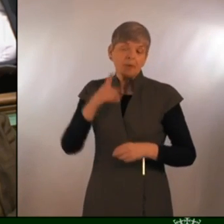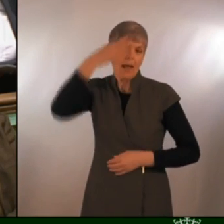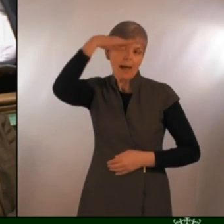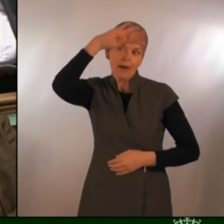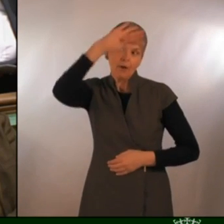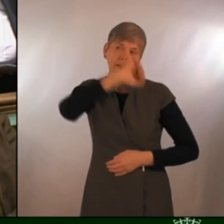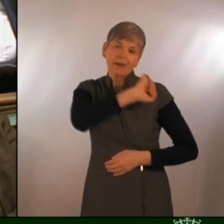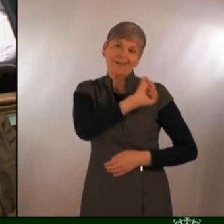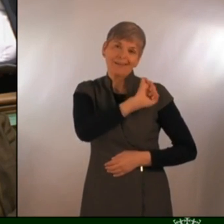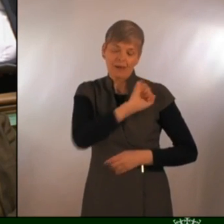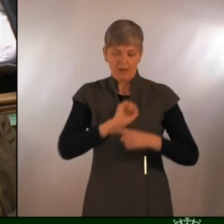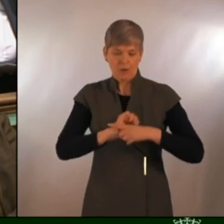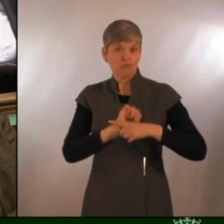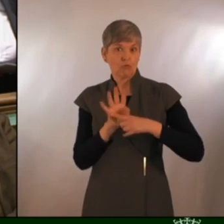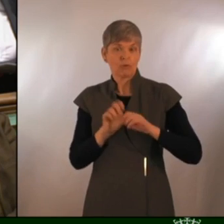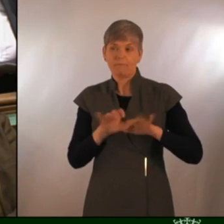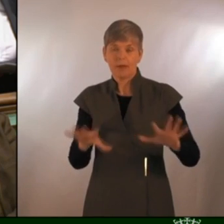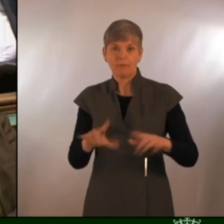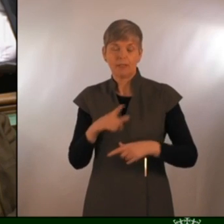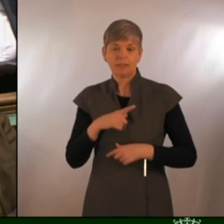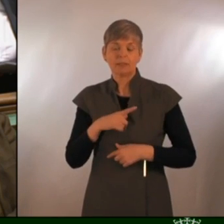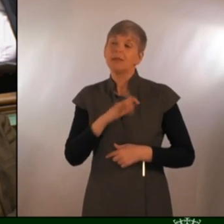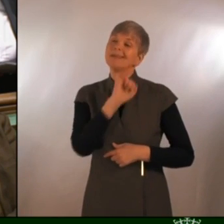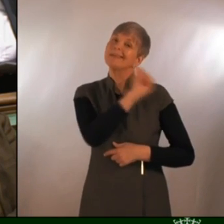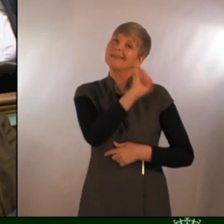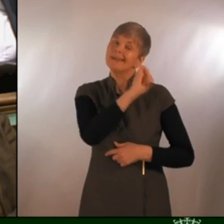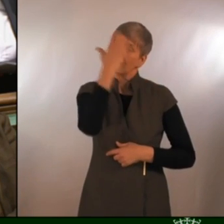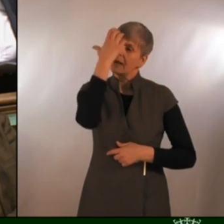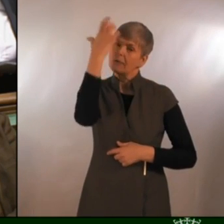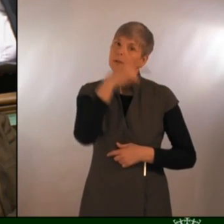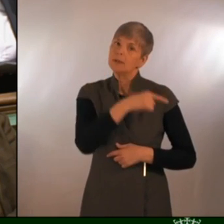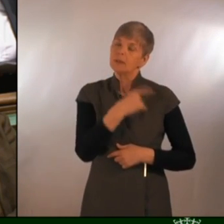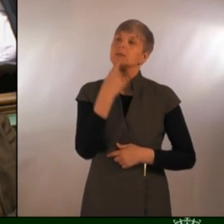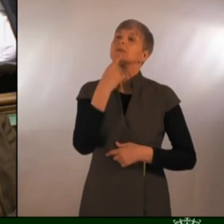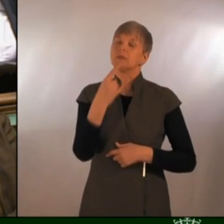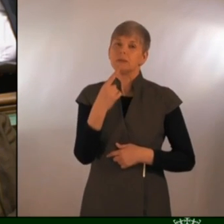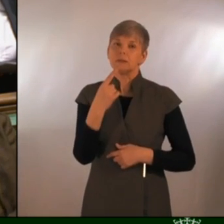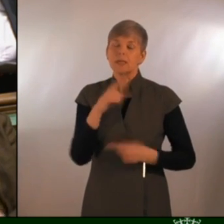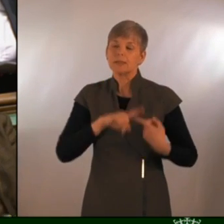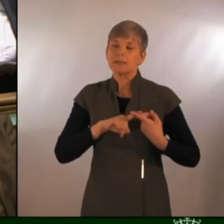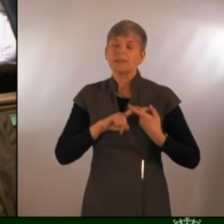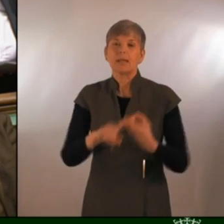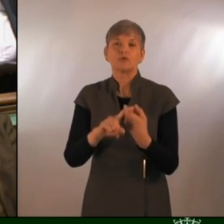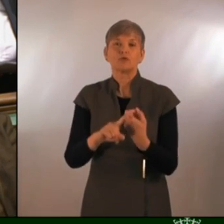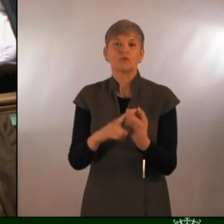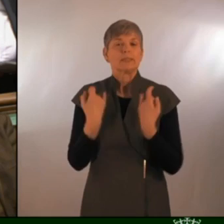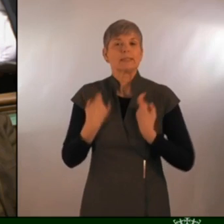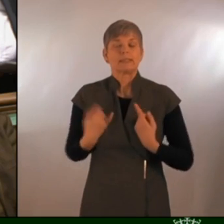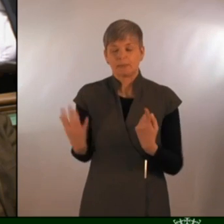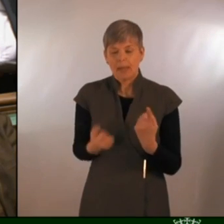the coronavirus, the government has just raised their statutory sick rate to the equivalent of